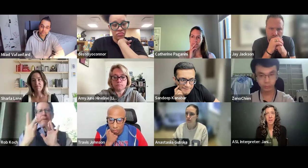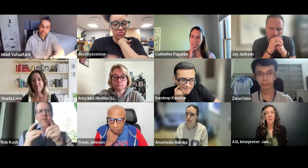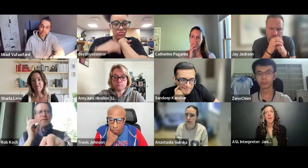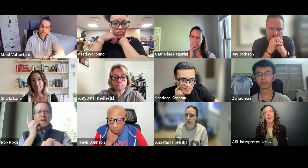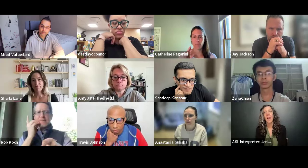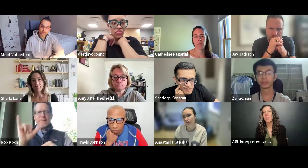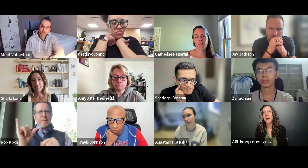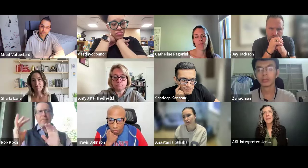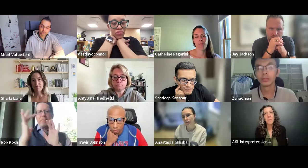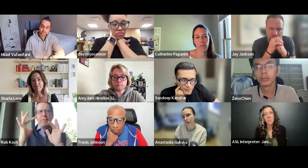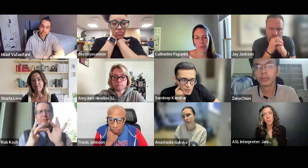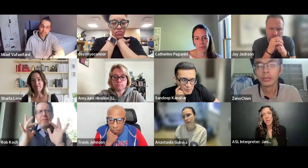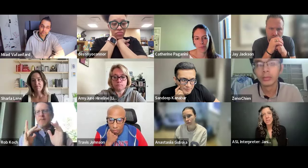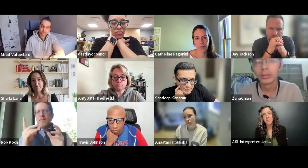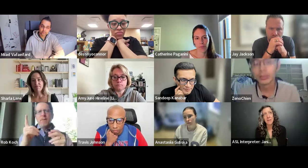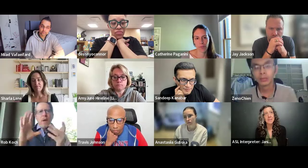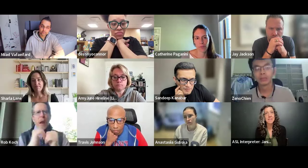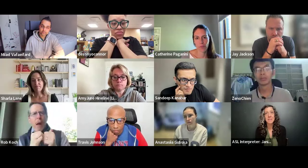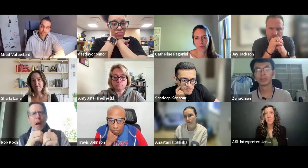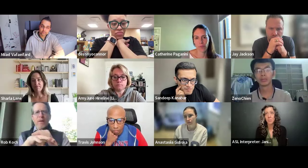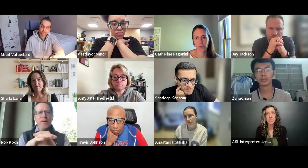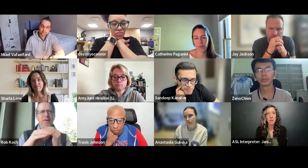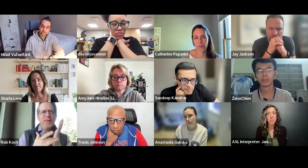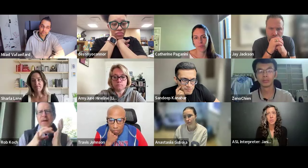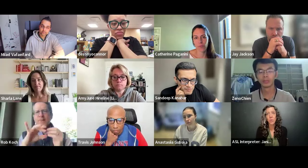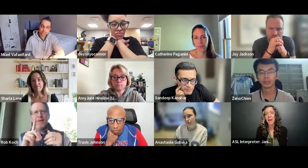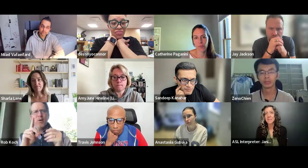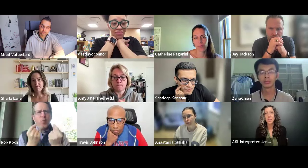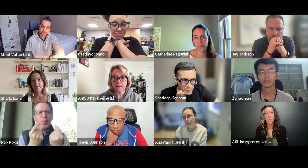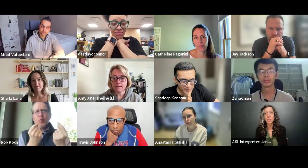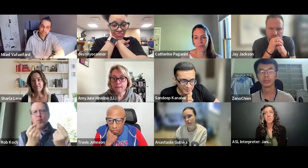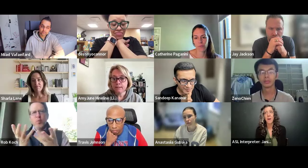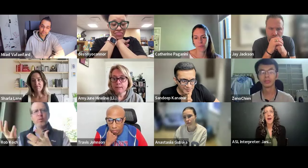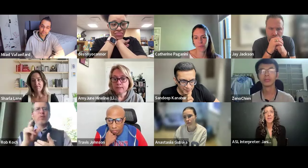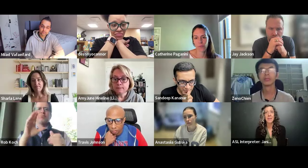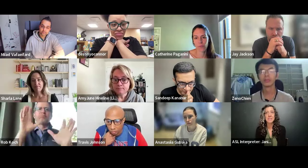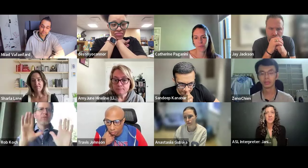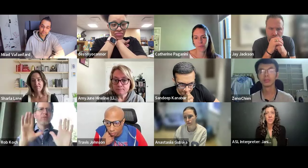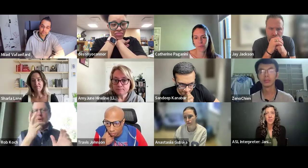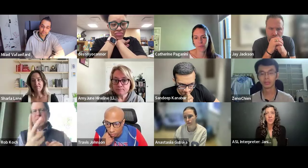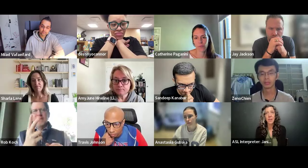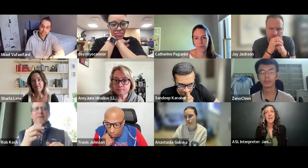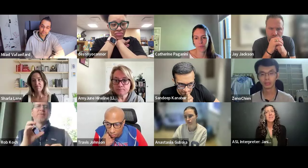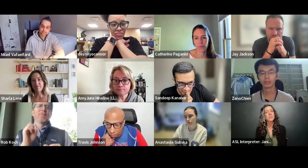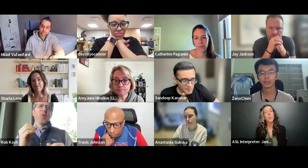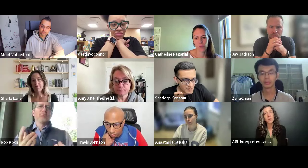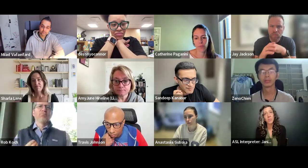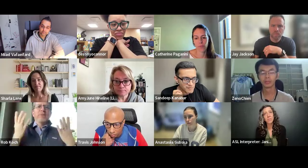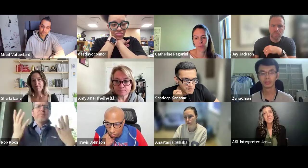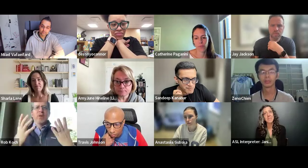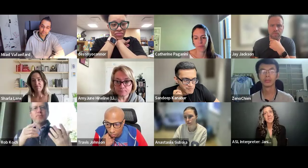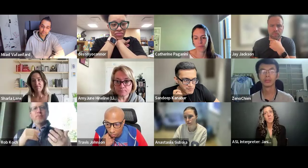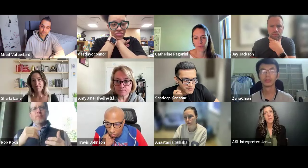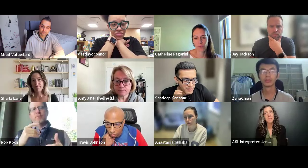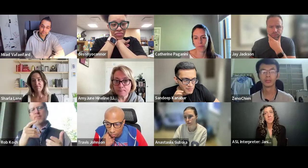of hearing. I know many people reach out to me, Destiny, people reach out to you asking questions about how to get into the field. This is